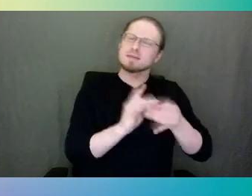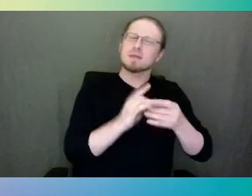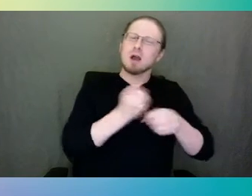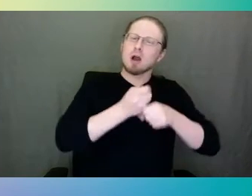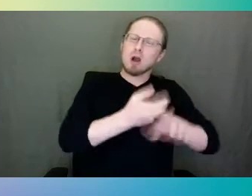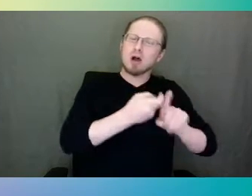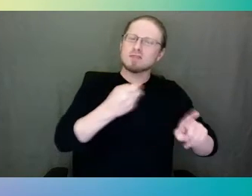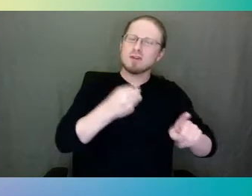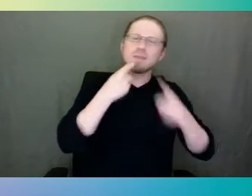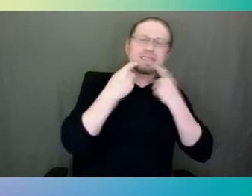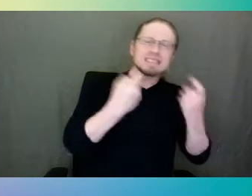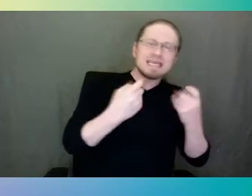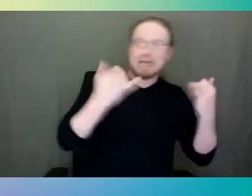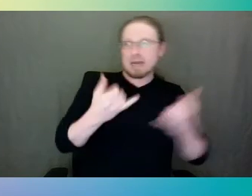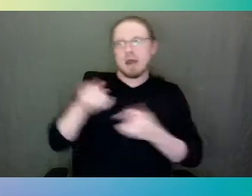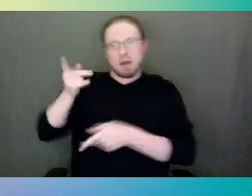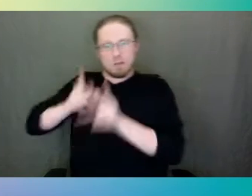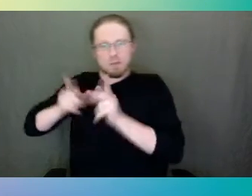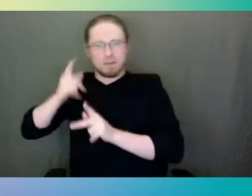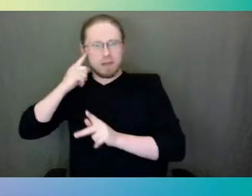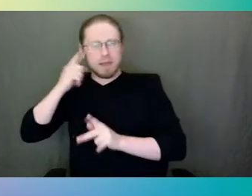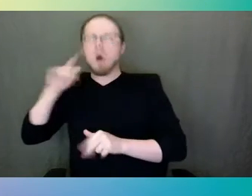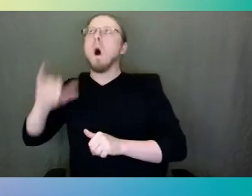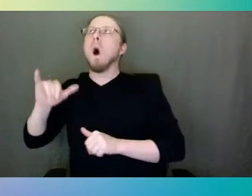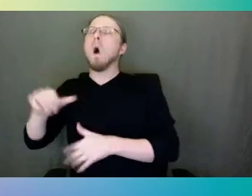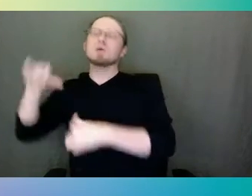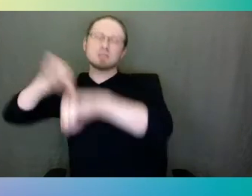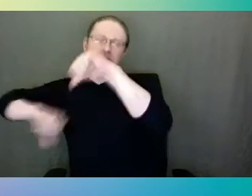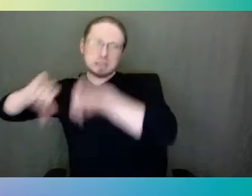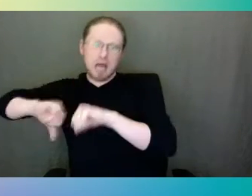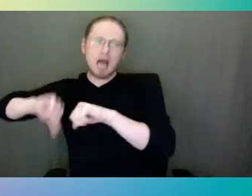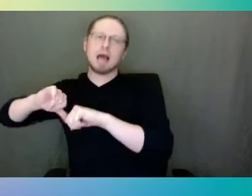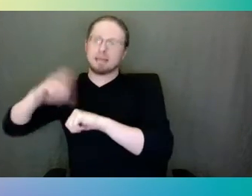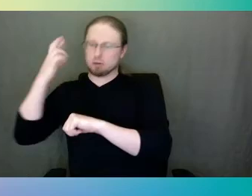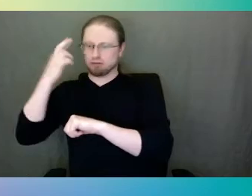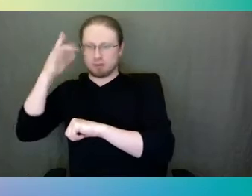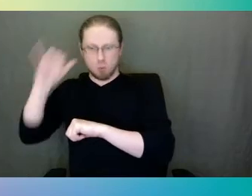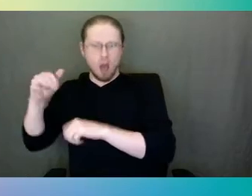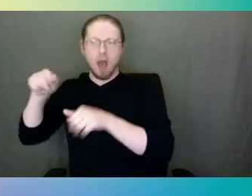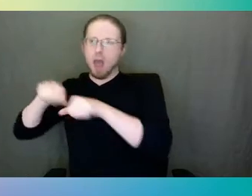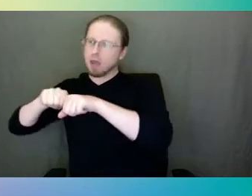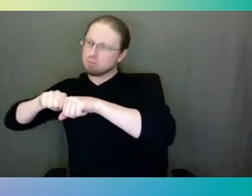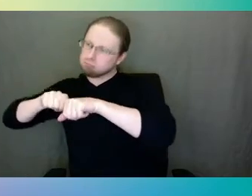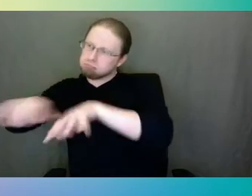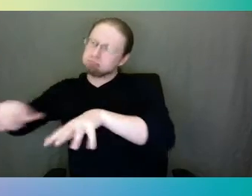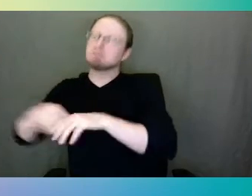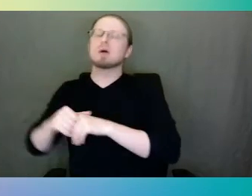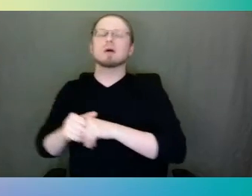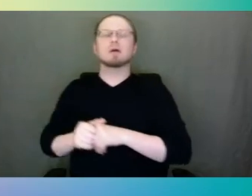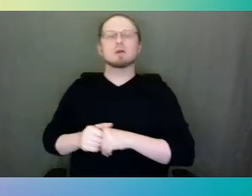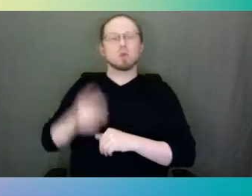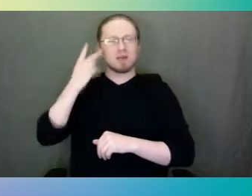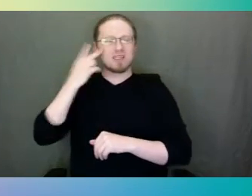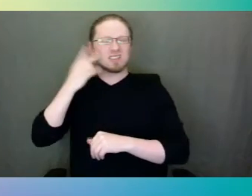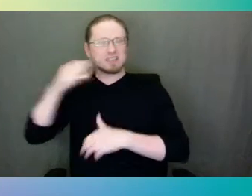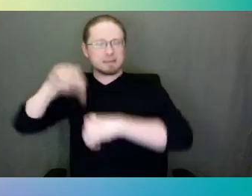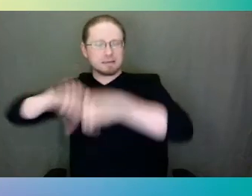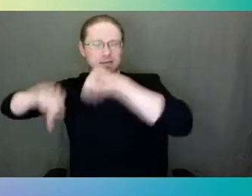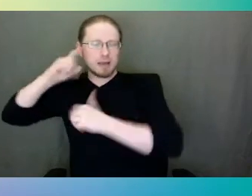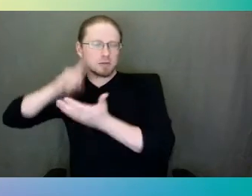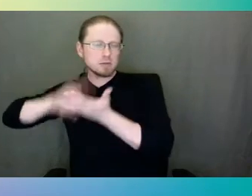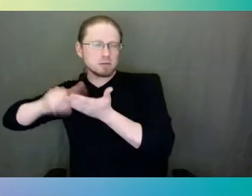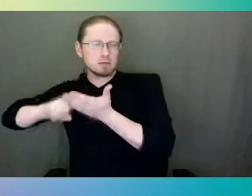going to find some different views of the body. Science is going to show us different views of the body. It is during this period of time, in